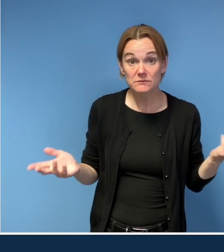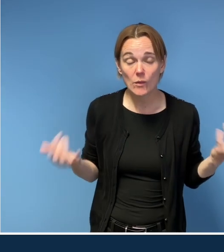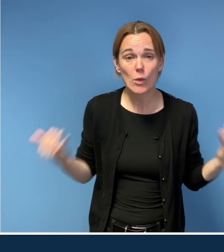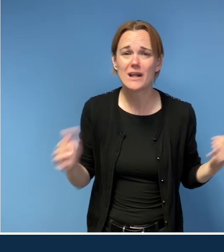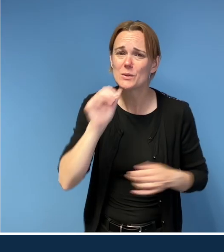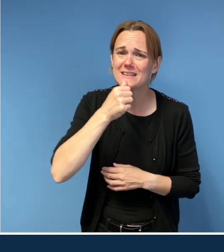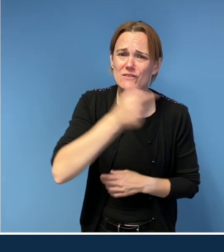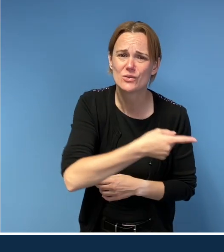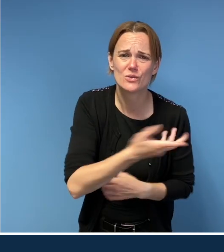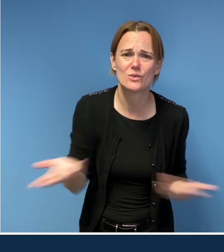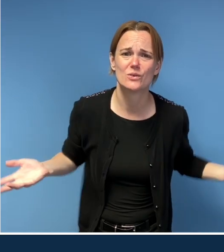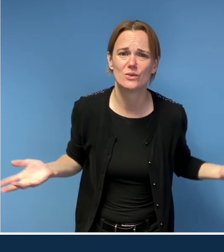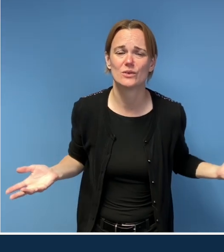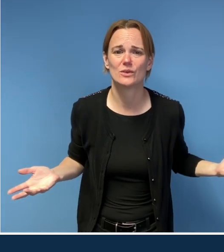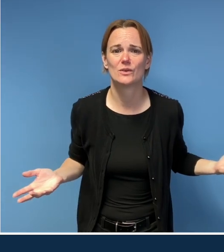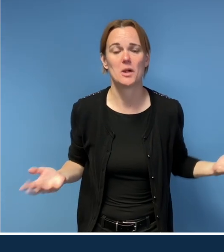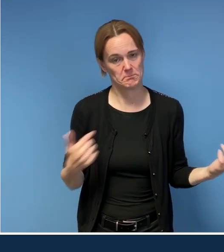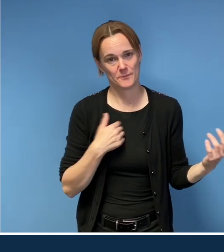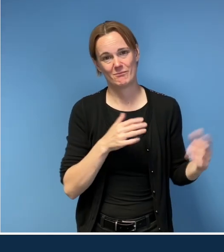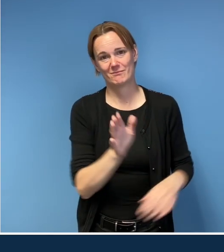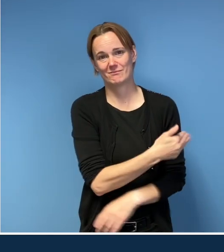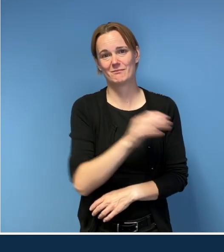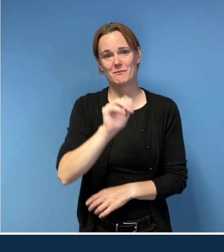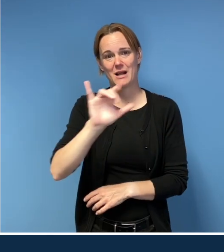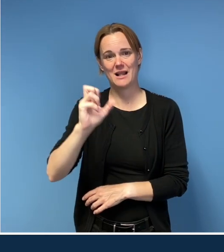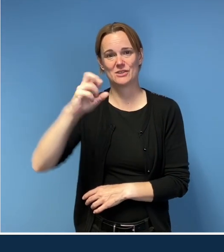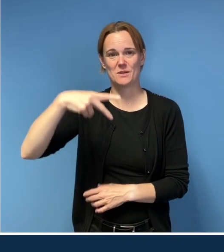expect that. So I want to start using the word allyship.